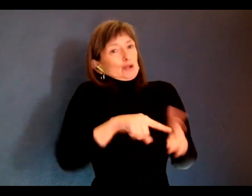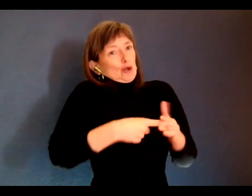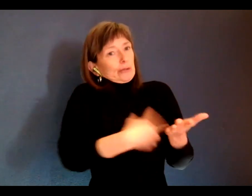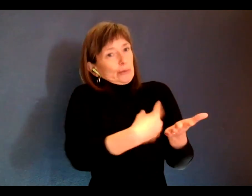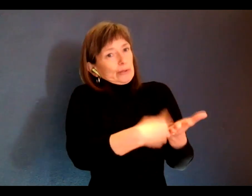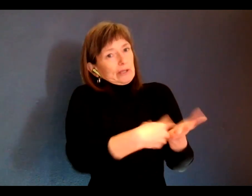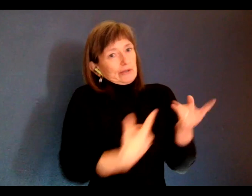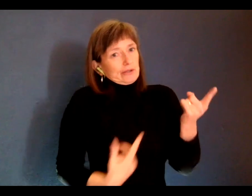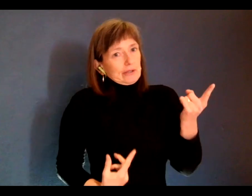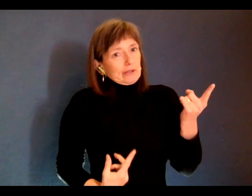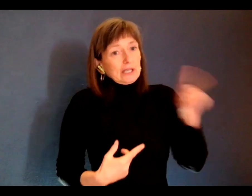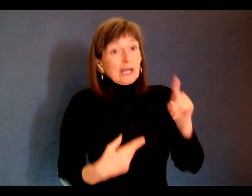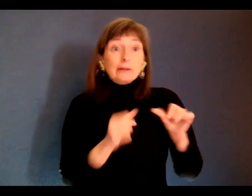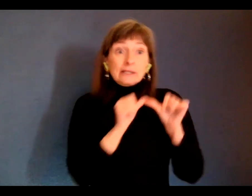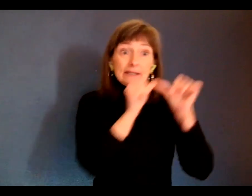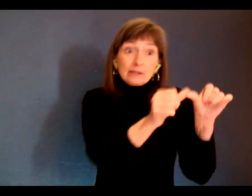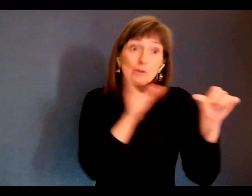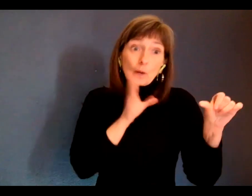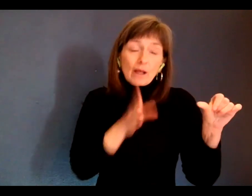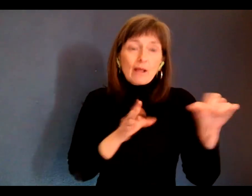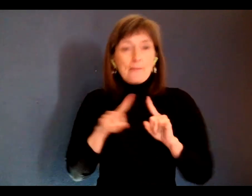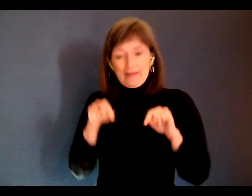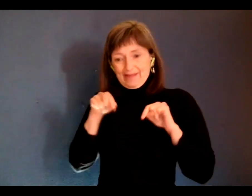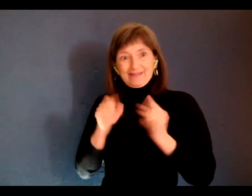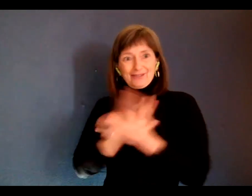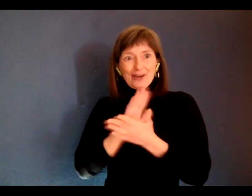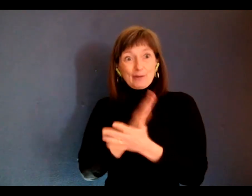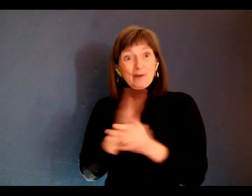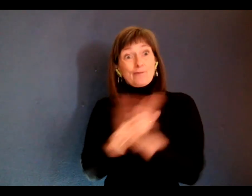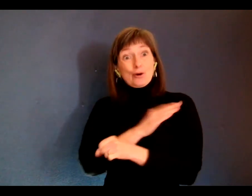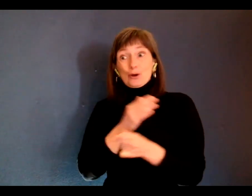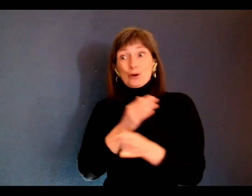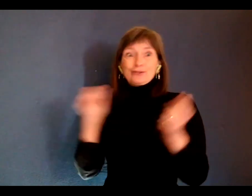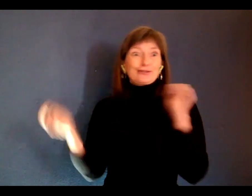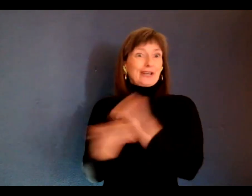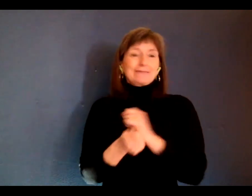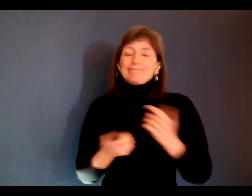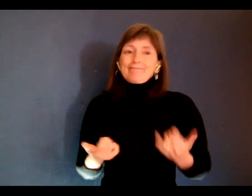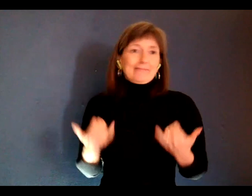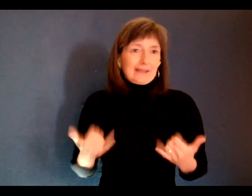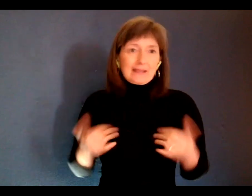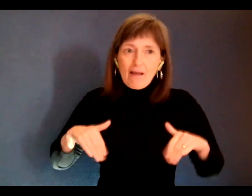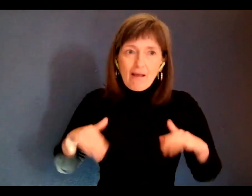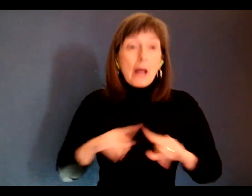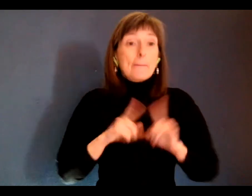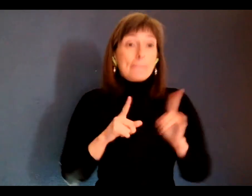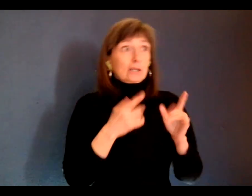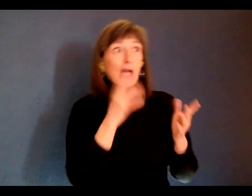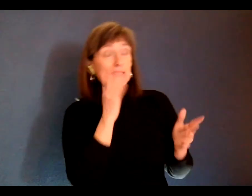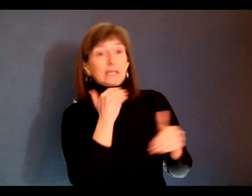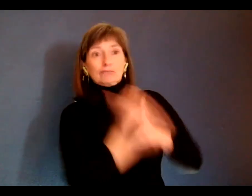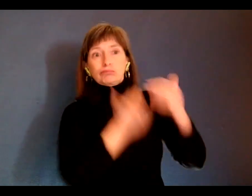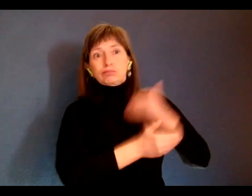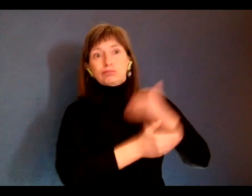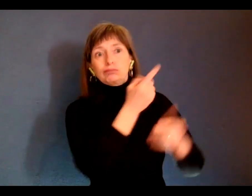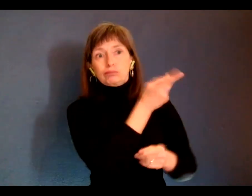that needs to keep happening. But I think it has a lot of momentum right now, particularly in light of, especially in